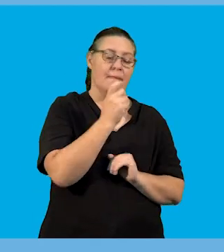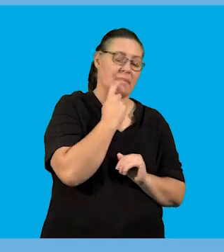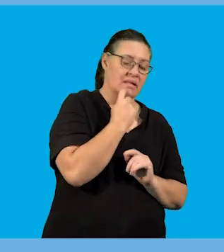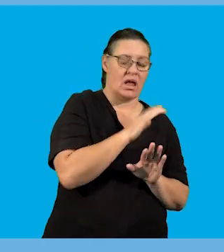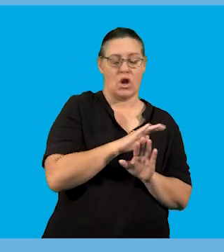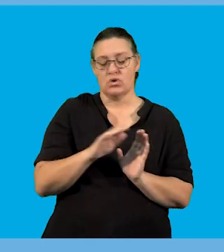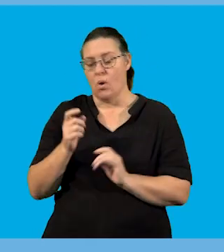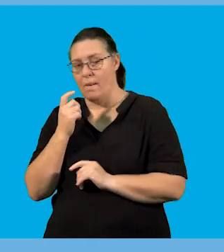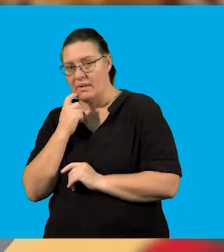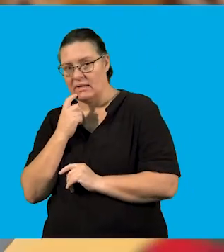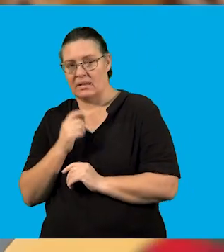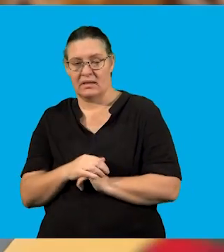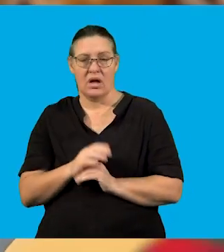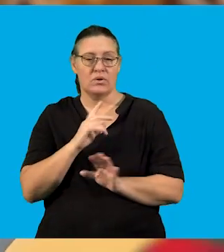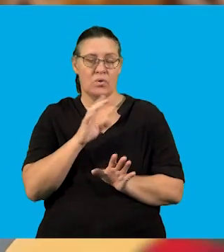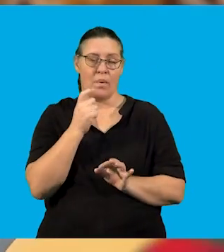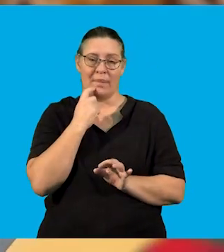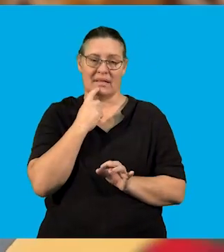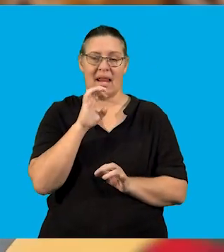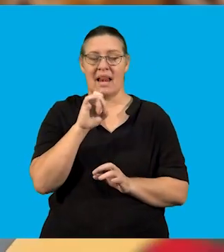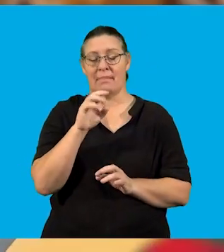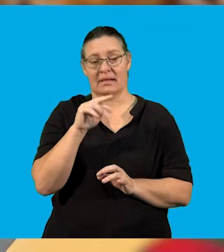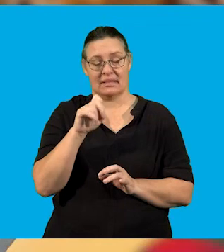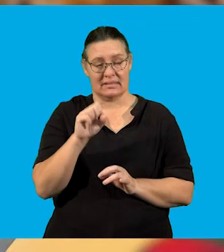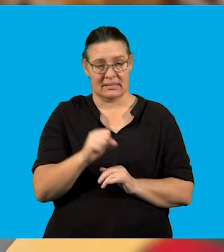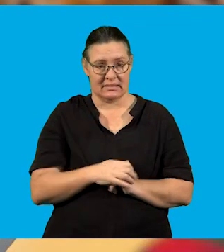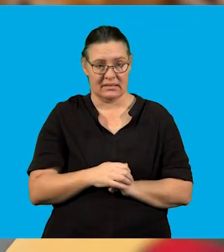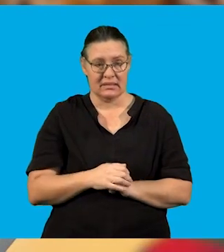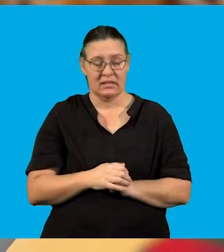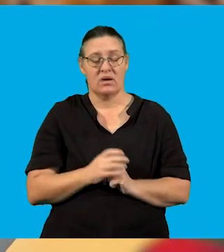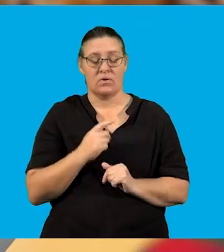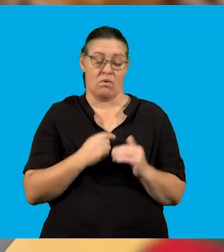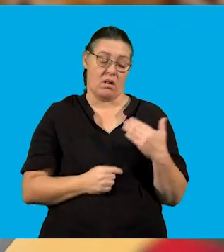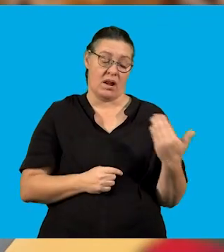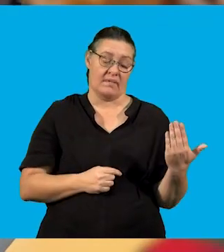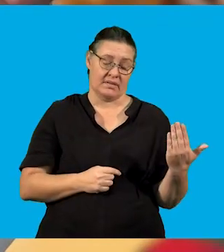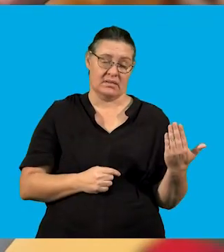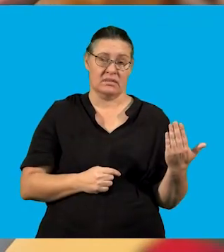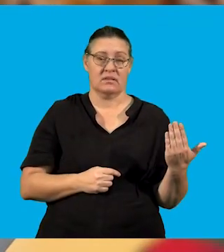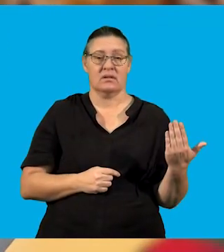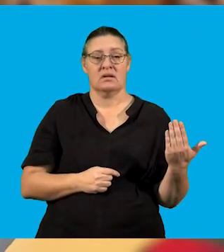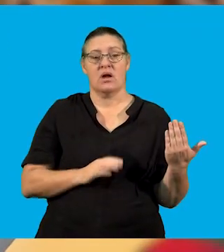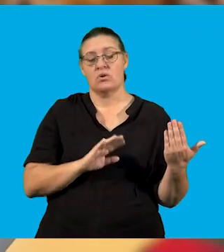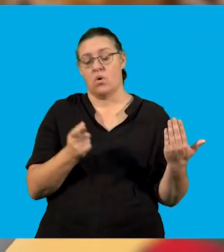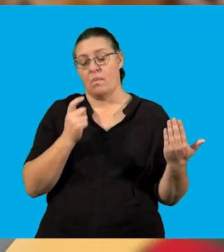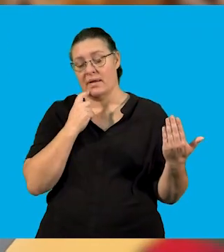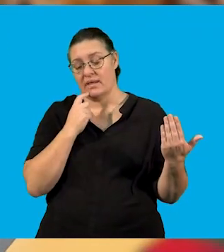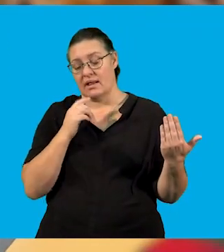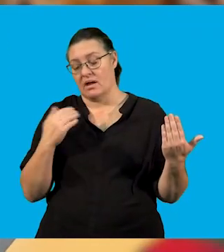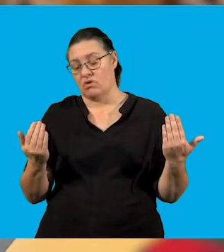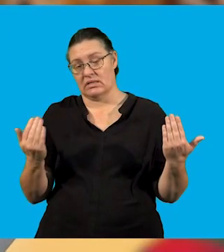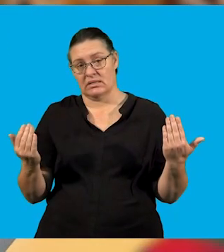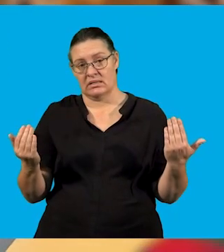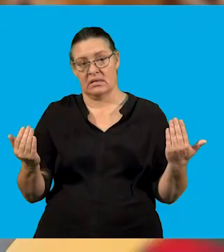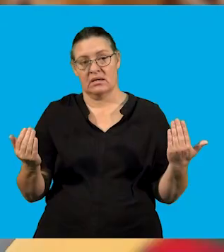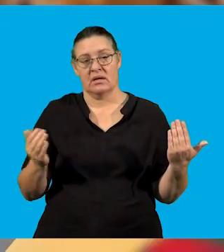and nonmetal elements. So again, picturing a periodic table, we know that our metals are found on the left-hand side, nonmetals towards